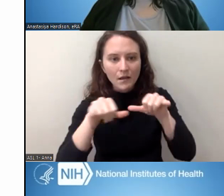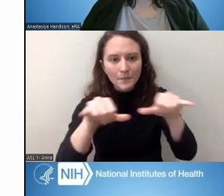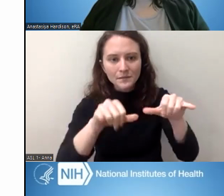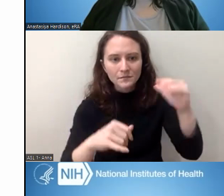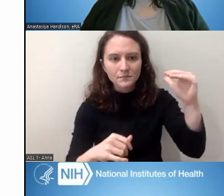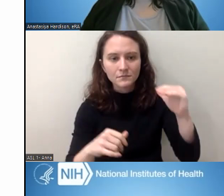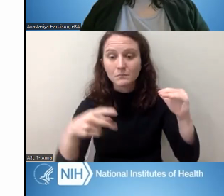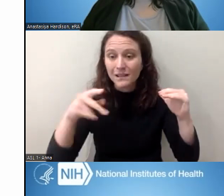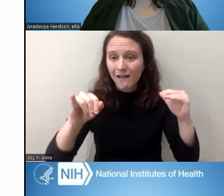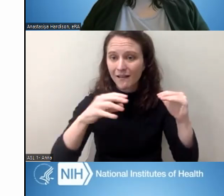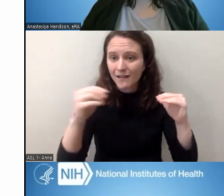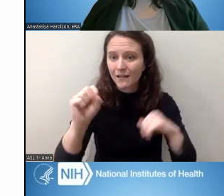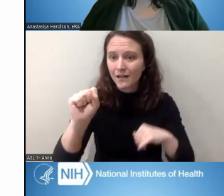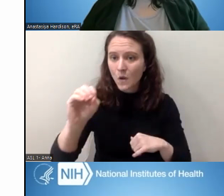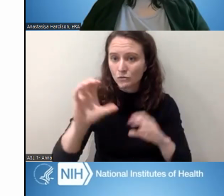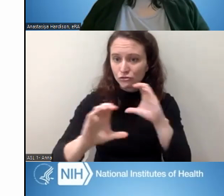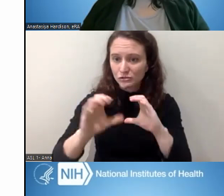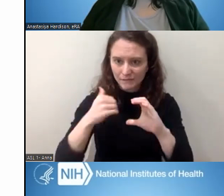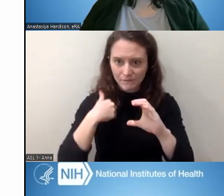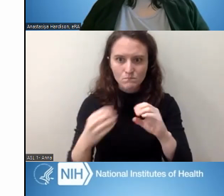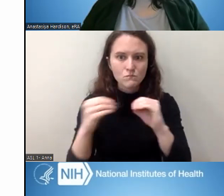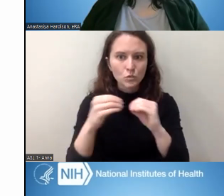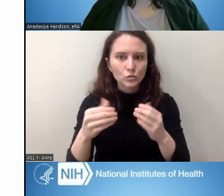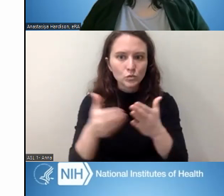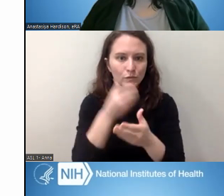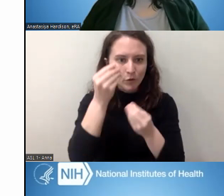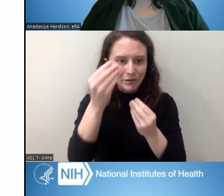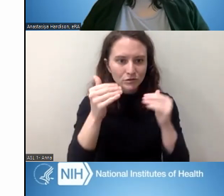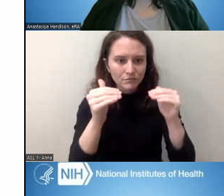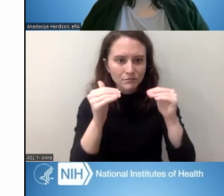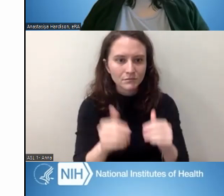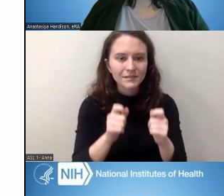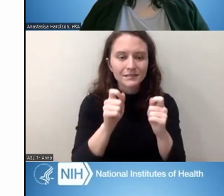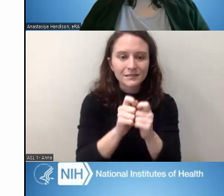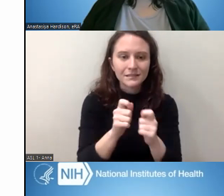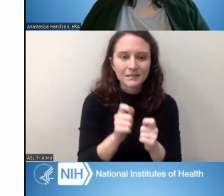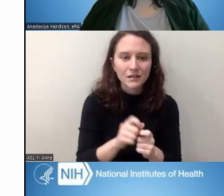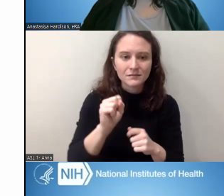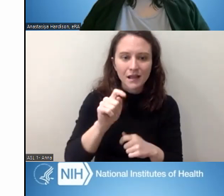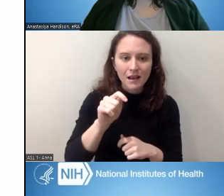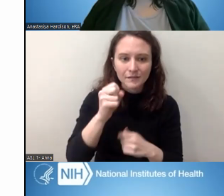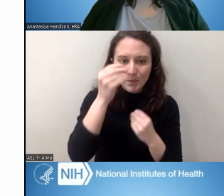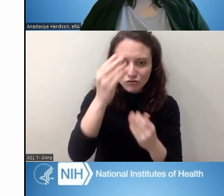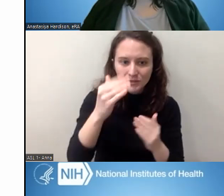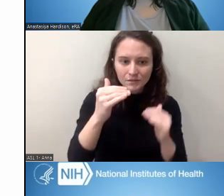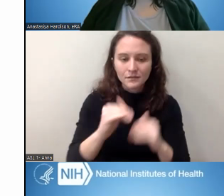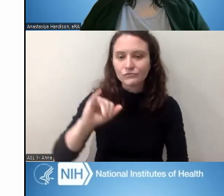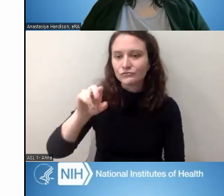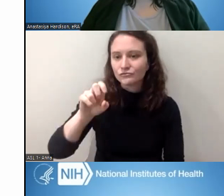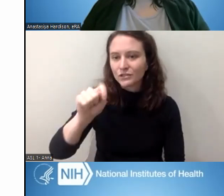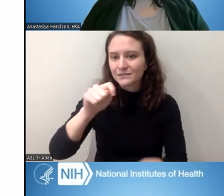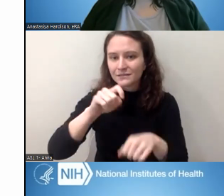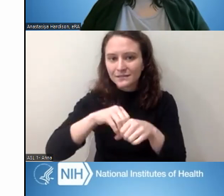some new information, detailed status information, just in time, your personal profile,